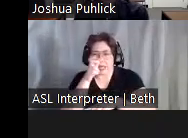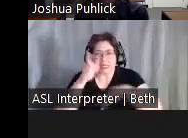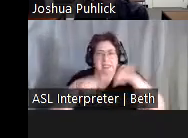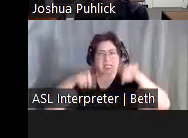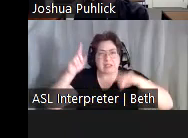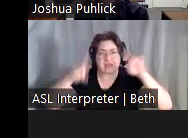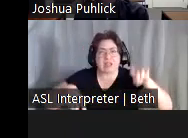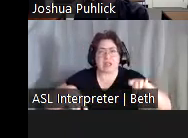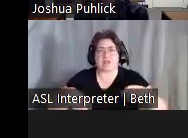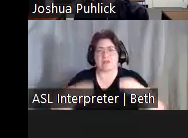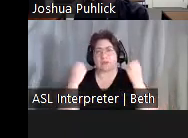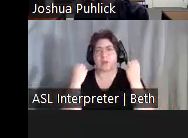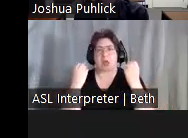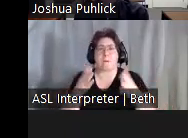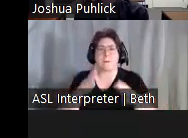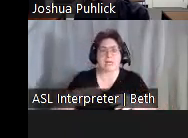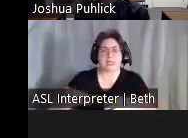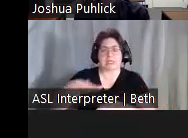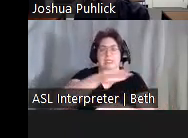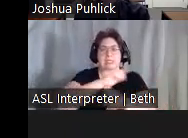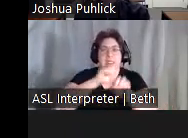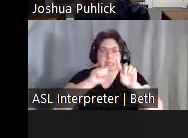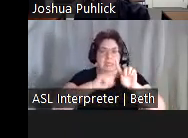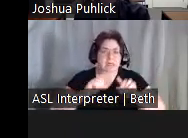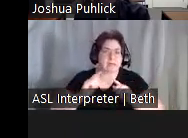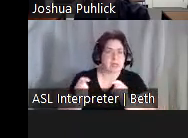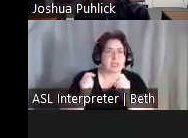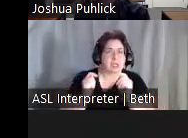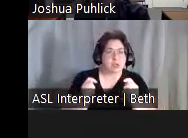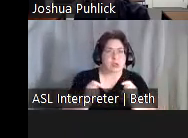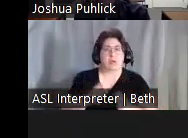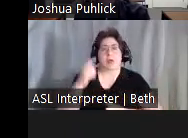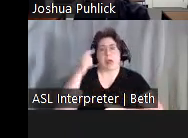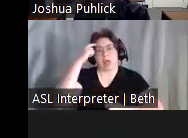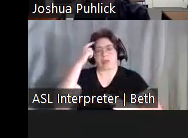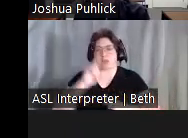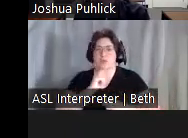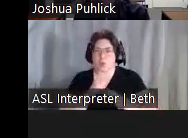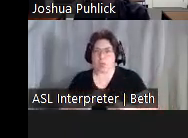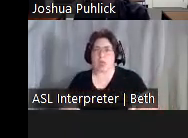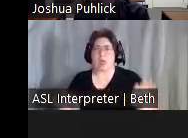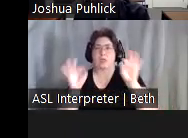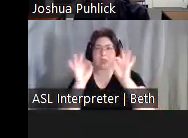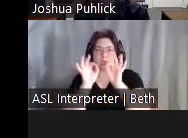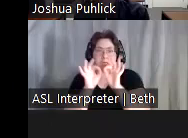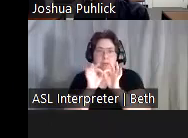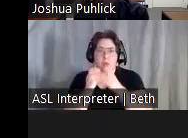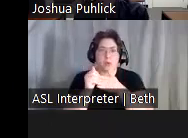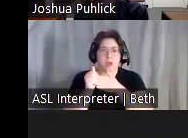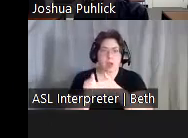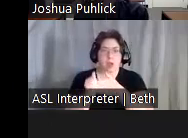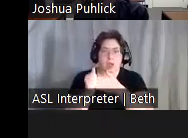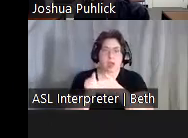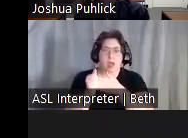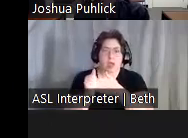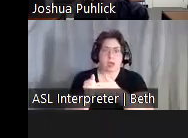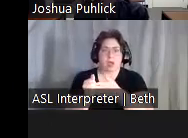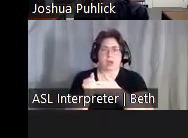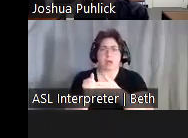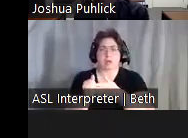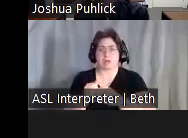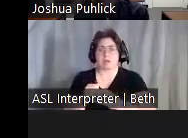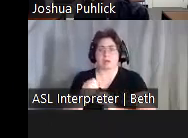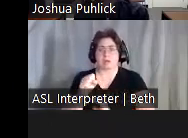abundance across these different treatments. So I think that's really important for guiding the